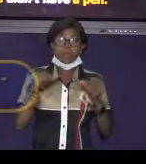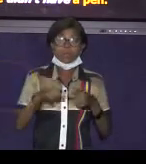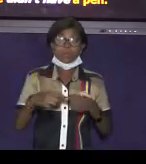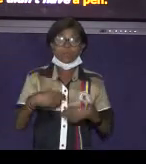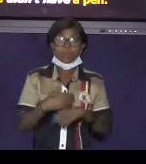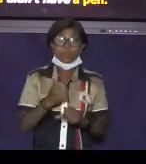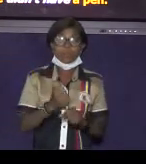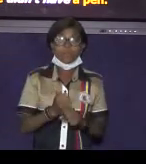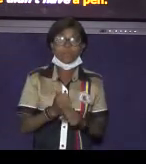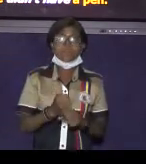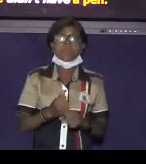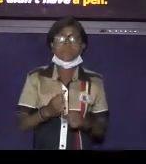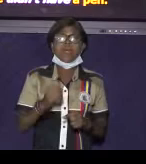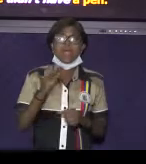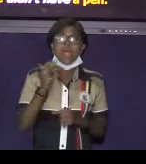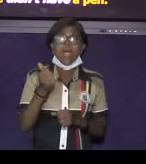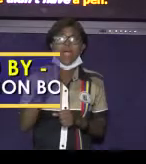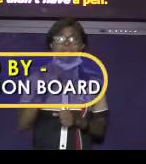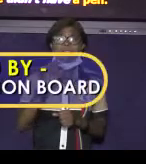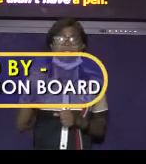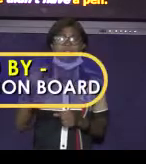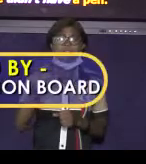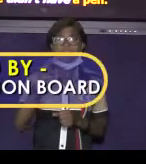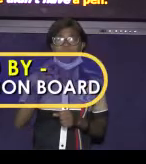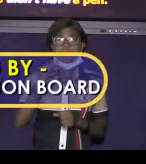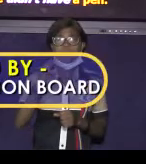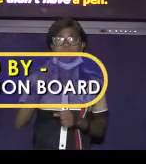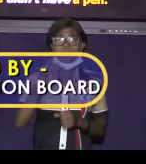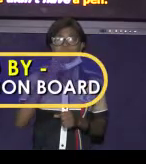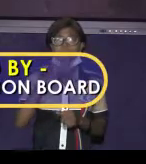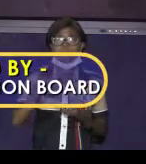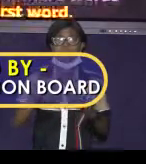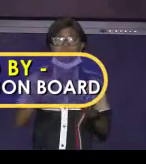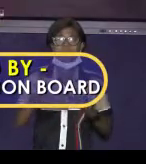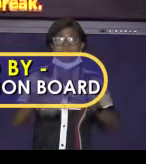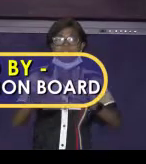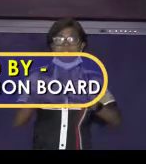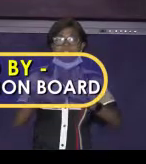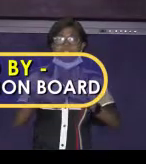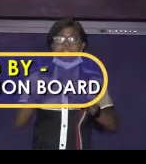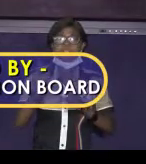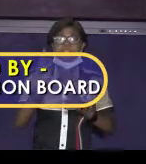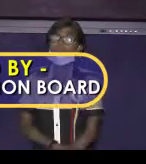sentences negative using the verb have.